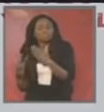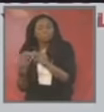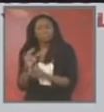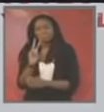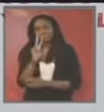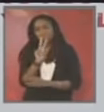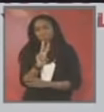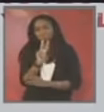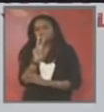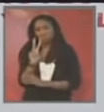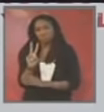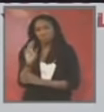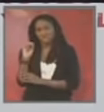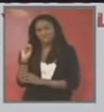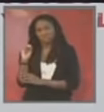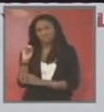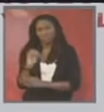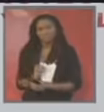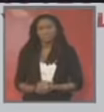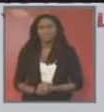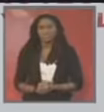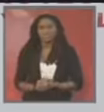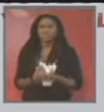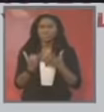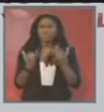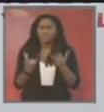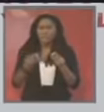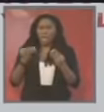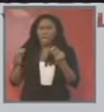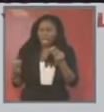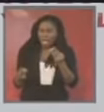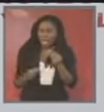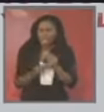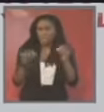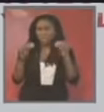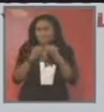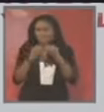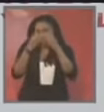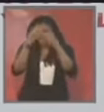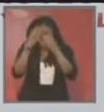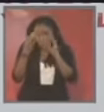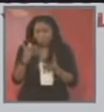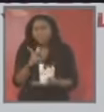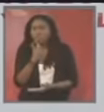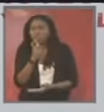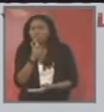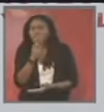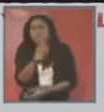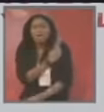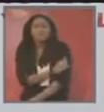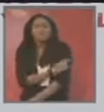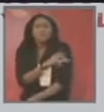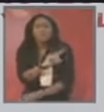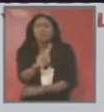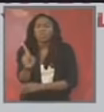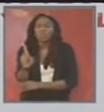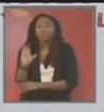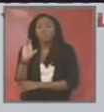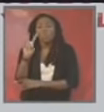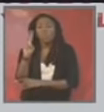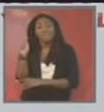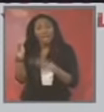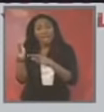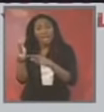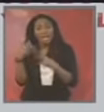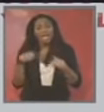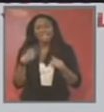220. So to go a little more into detail with regards to the hospital patients, at the Couva Hospital and Multi-Training Facility, there are